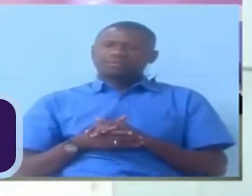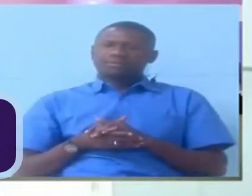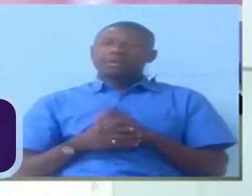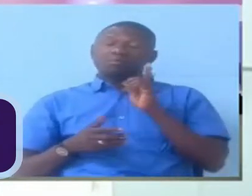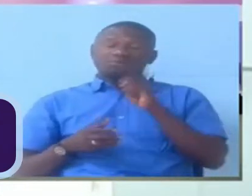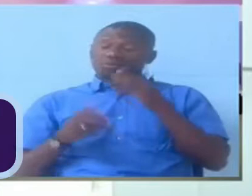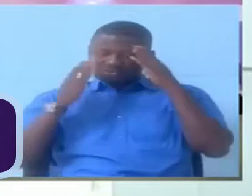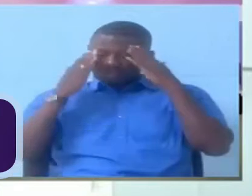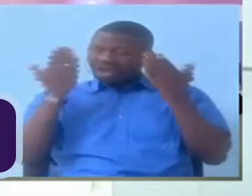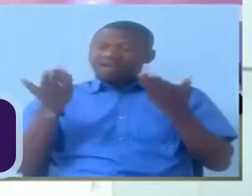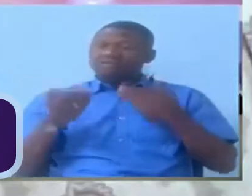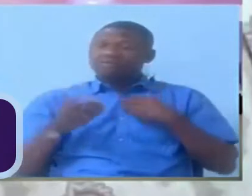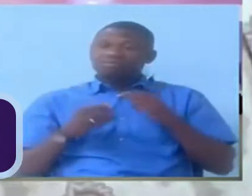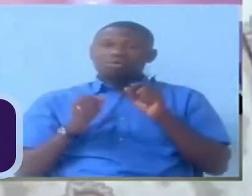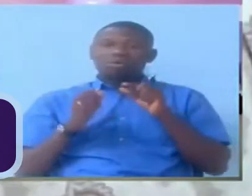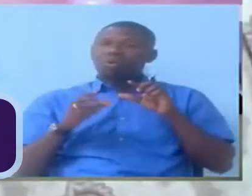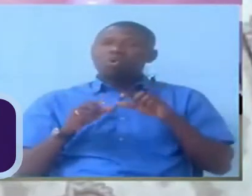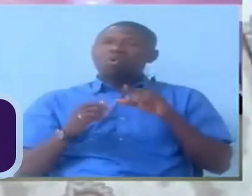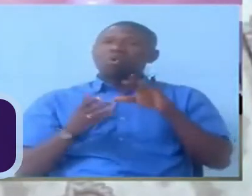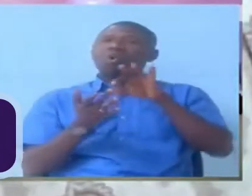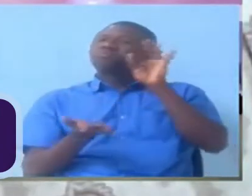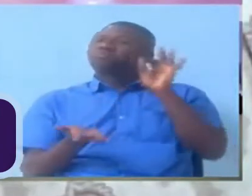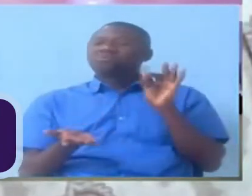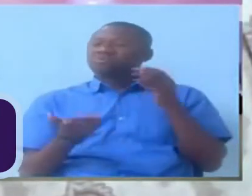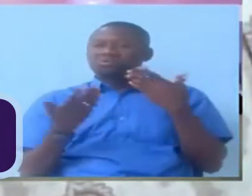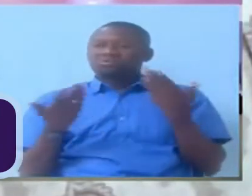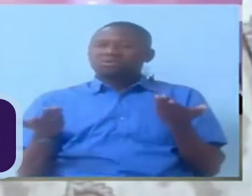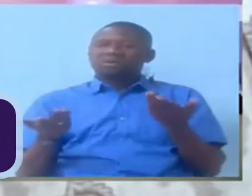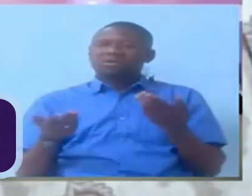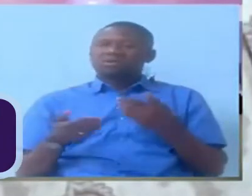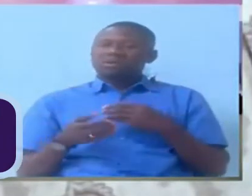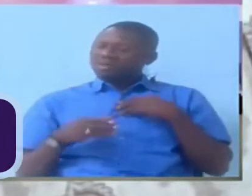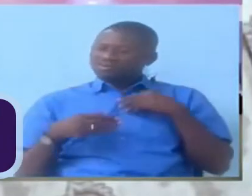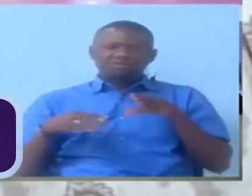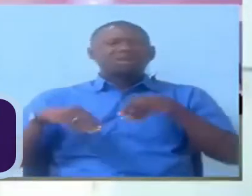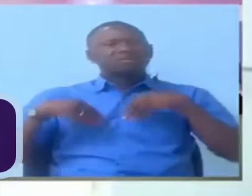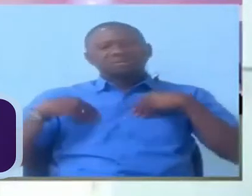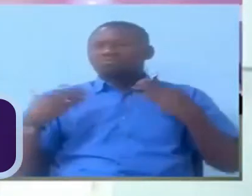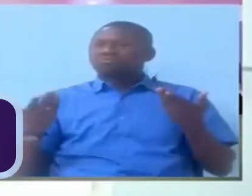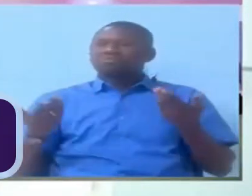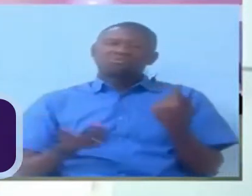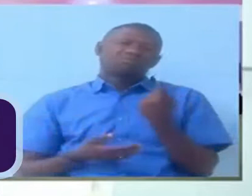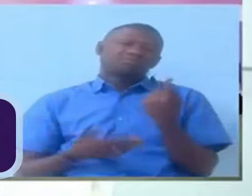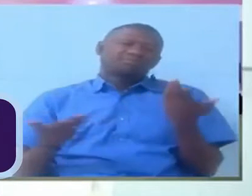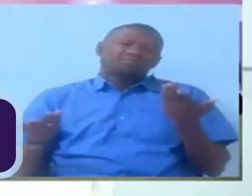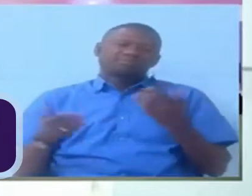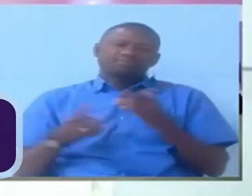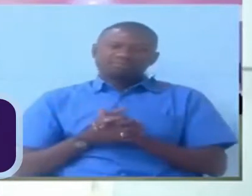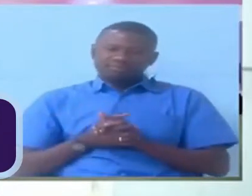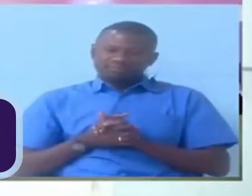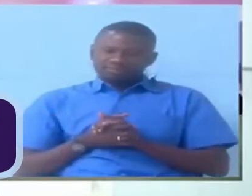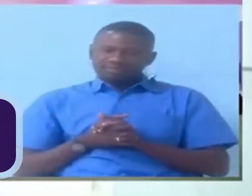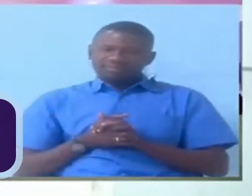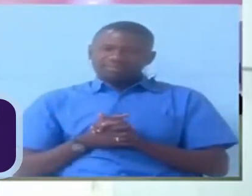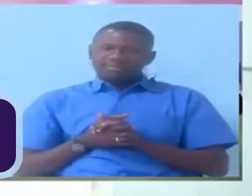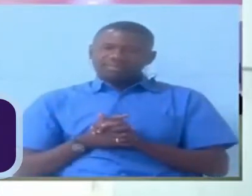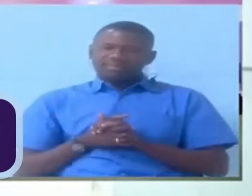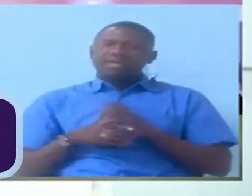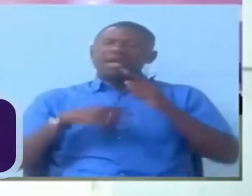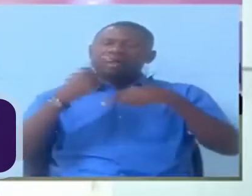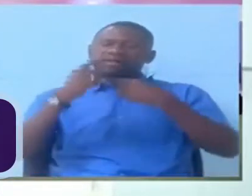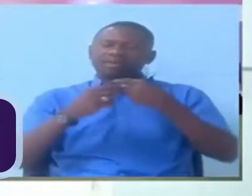natanta hanfo sanji sai. But of course. Was there a reason? For dalilo be wala ba. That you know about? Yemin